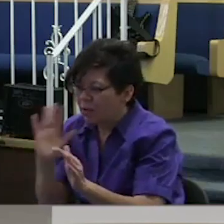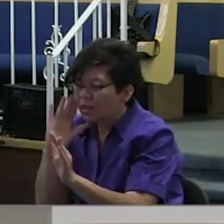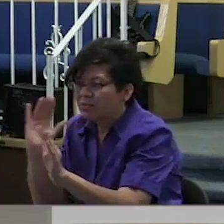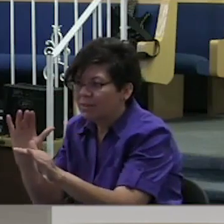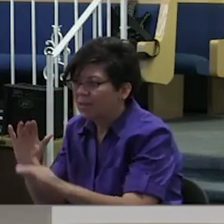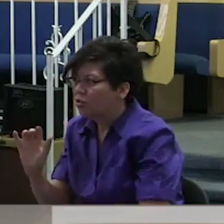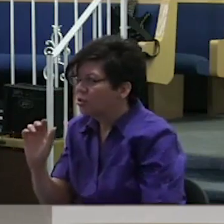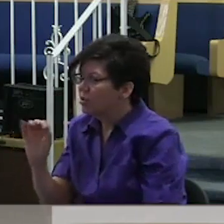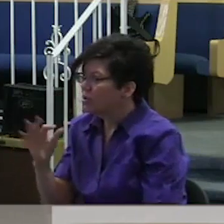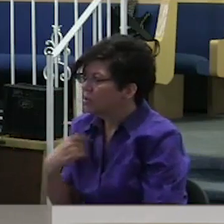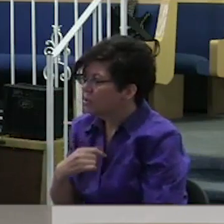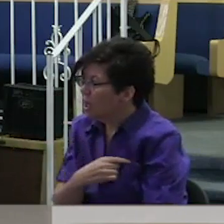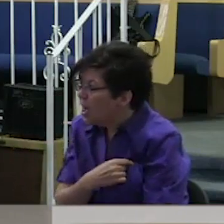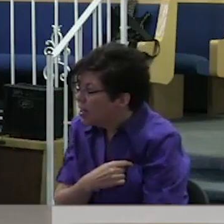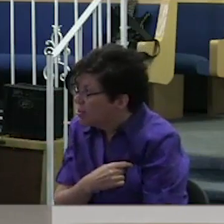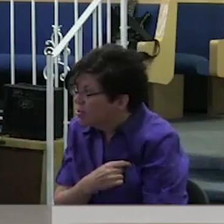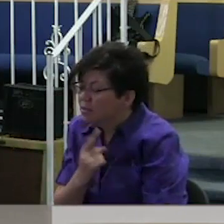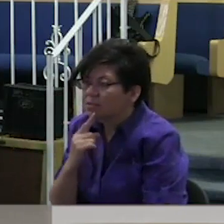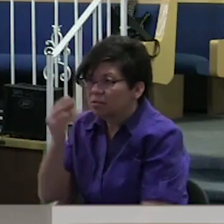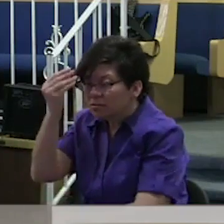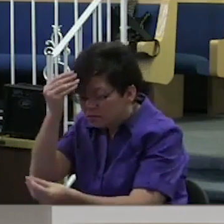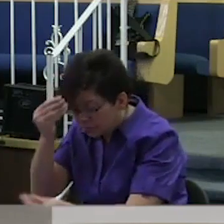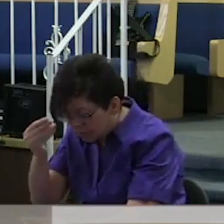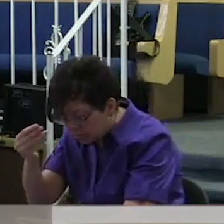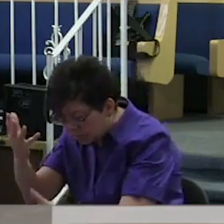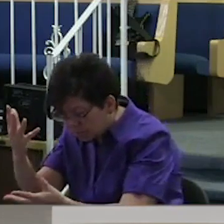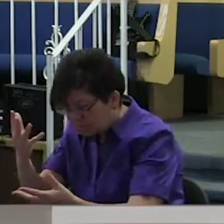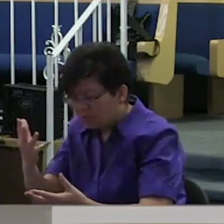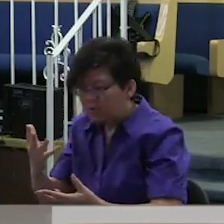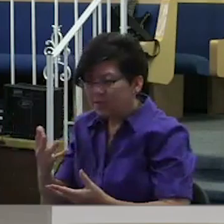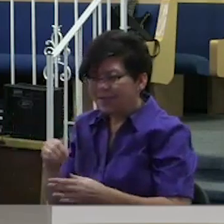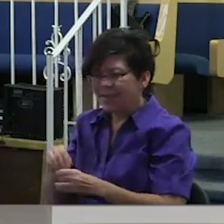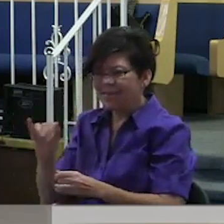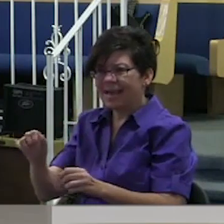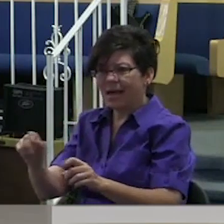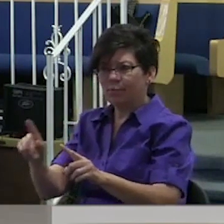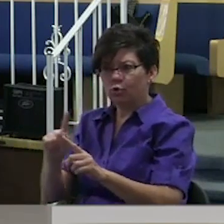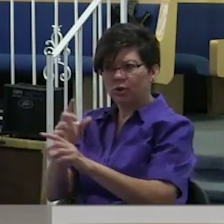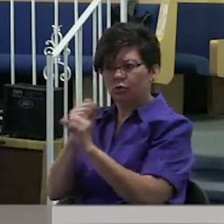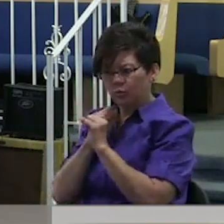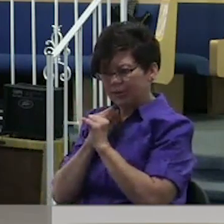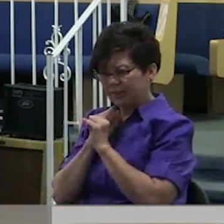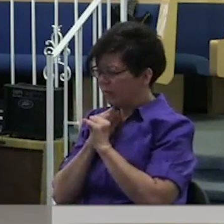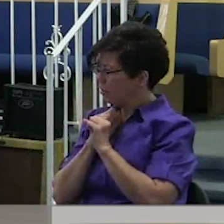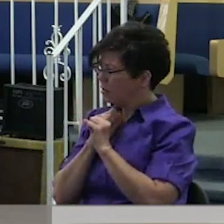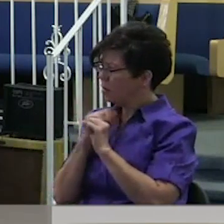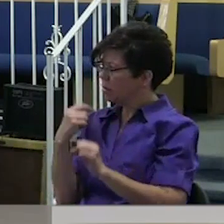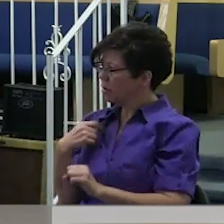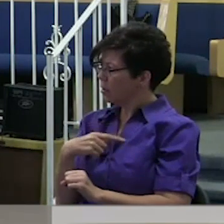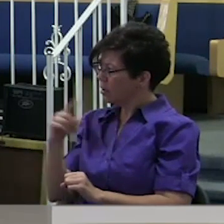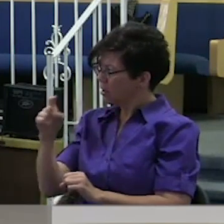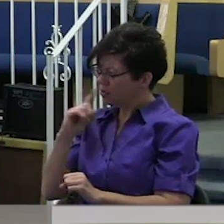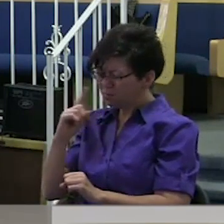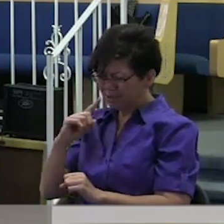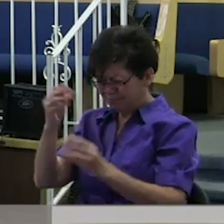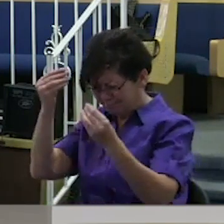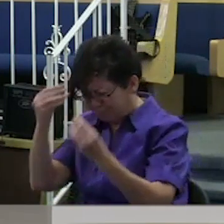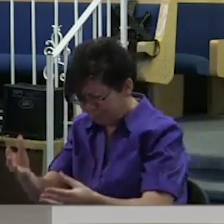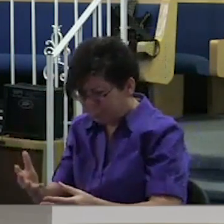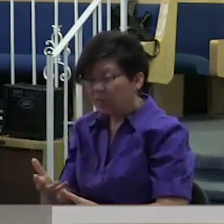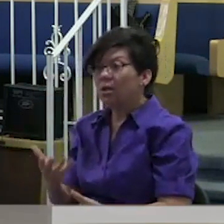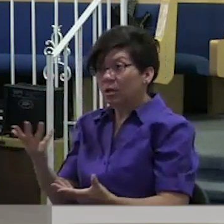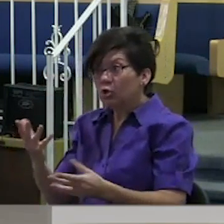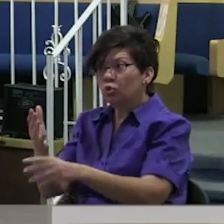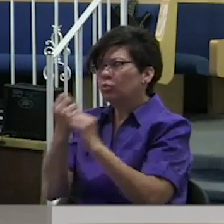expectation of us being obedient in the opportunity of receiving. We have to be obedient in